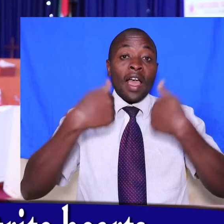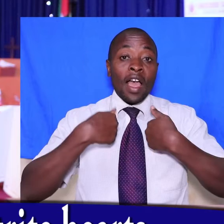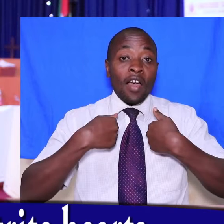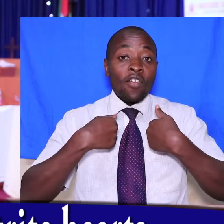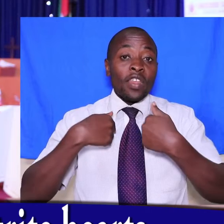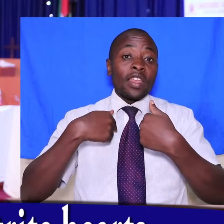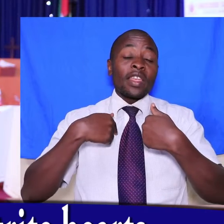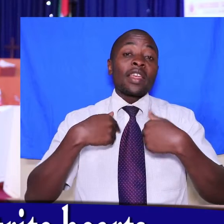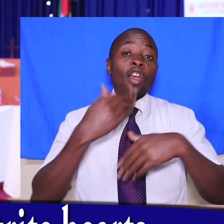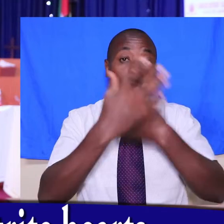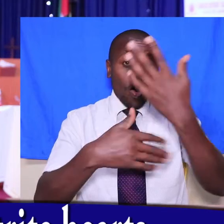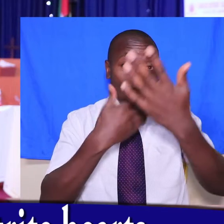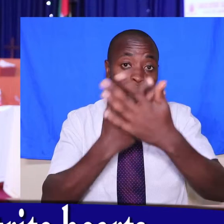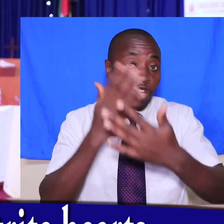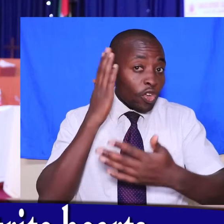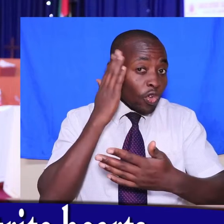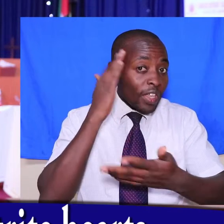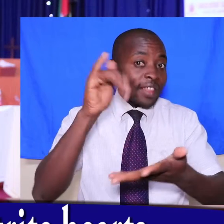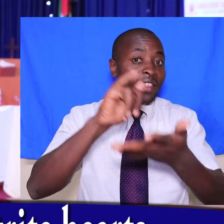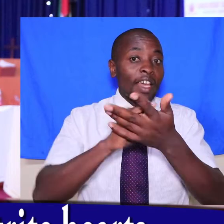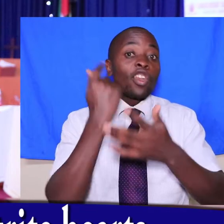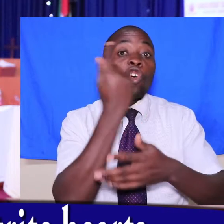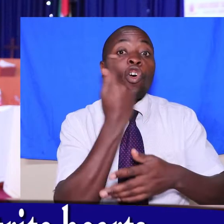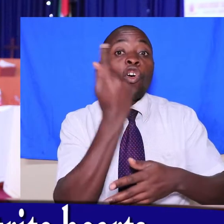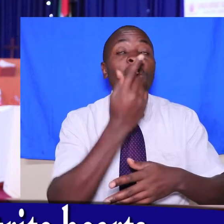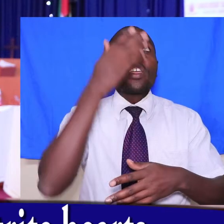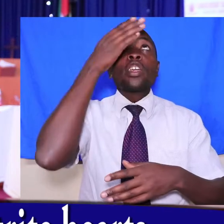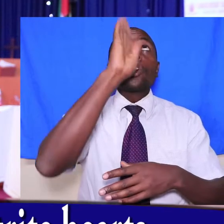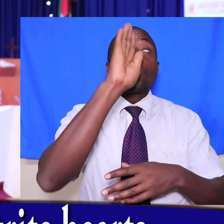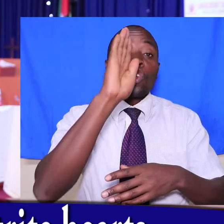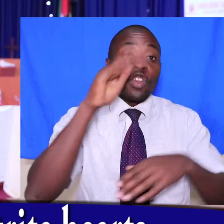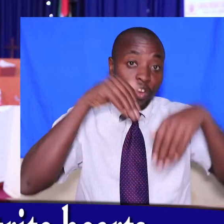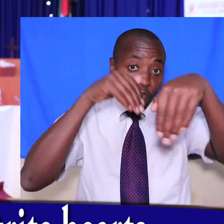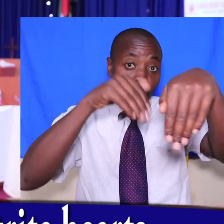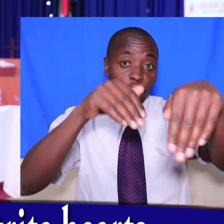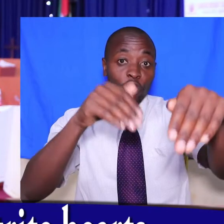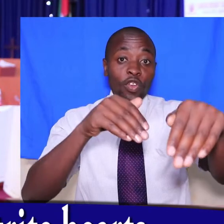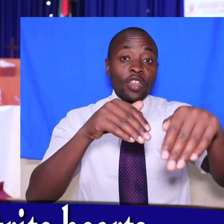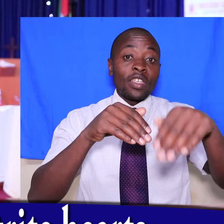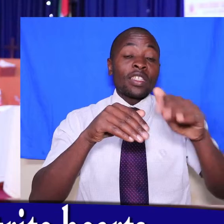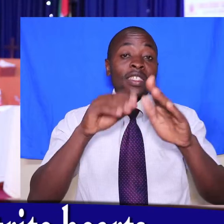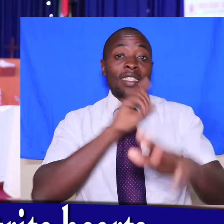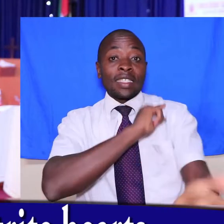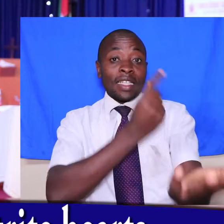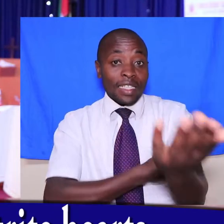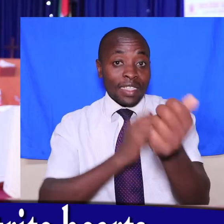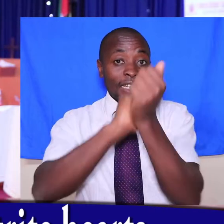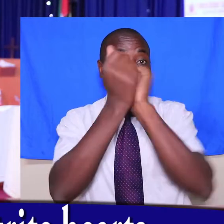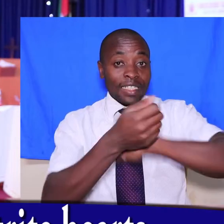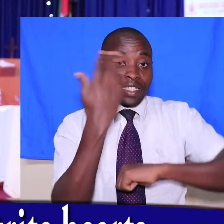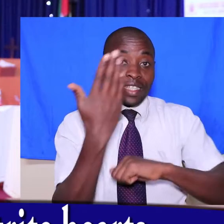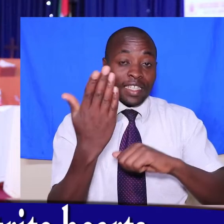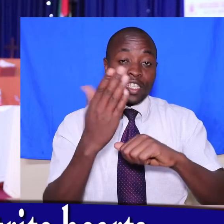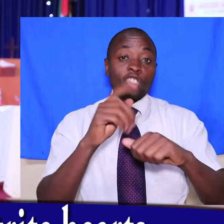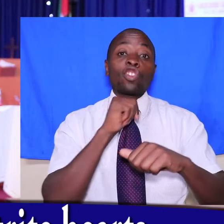bottom and realizing that only God and following his ways can turn things around.